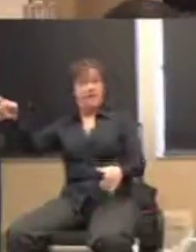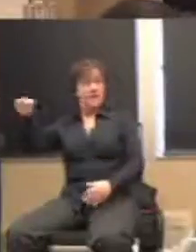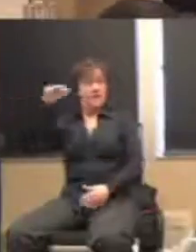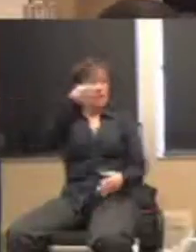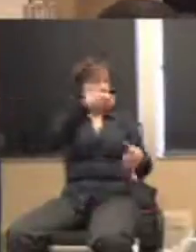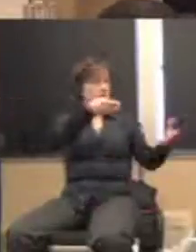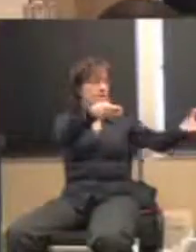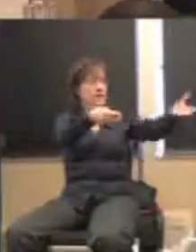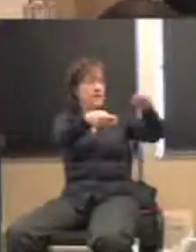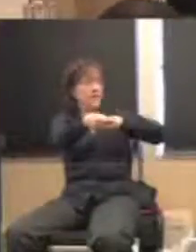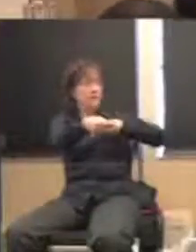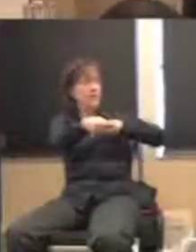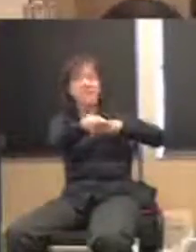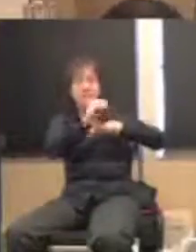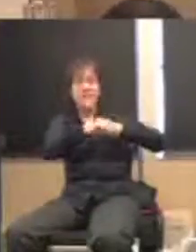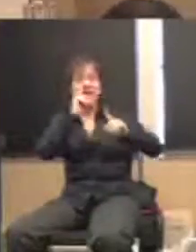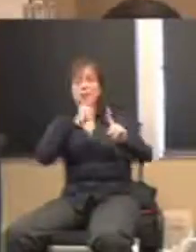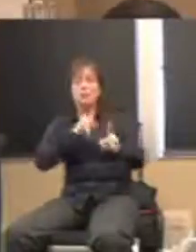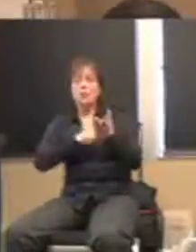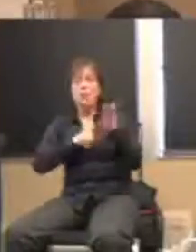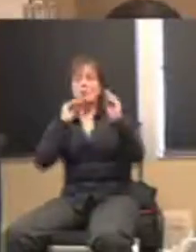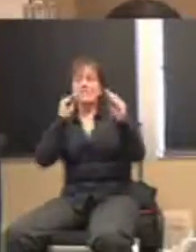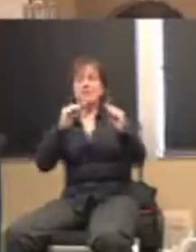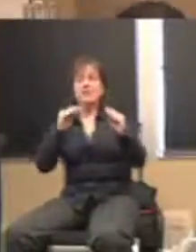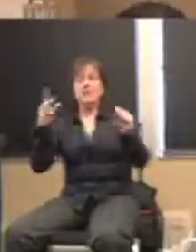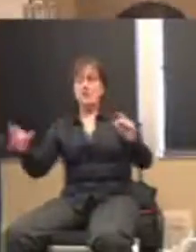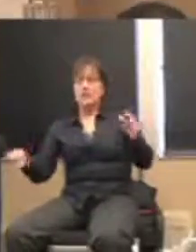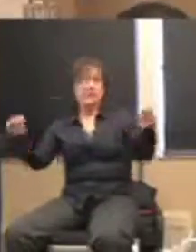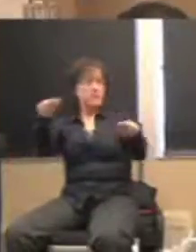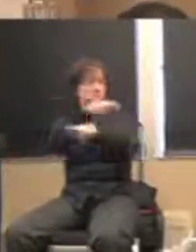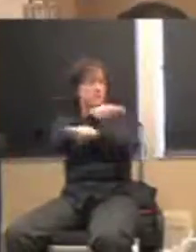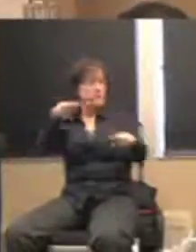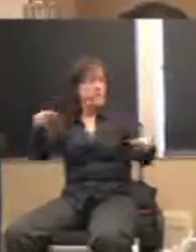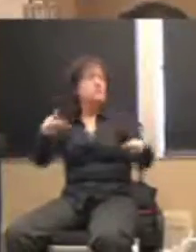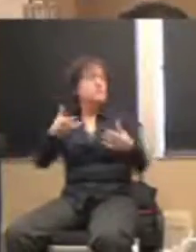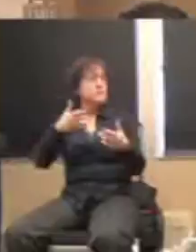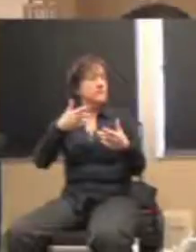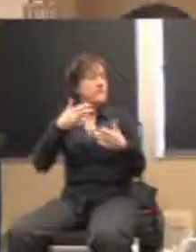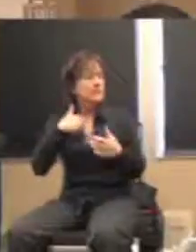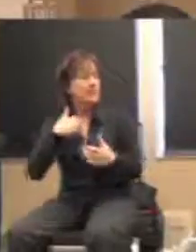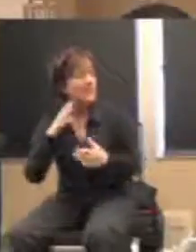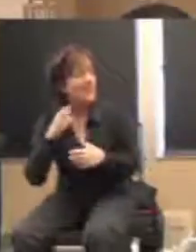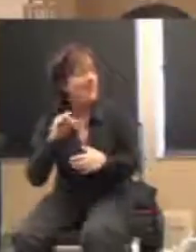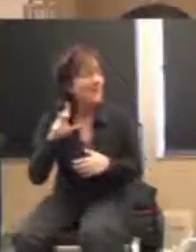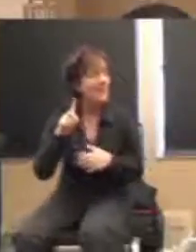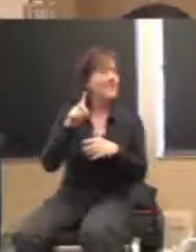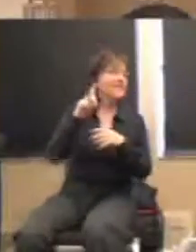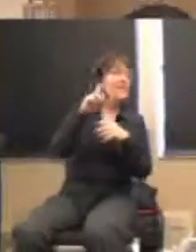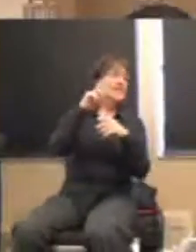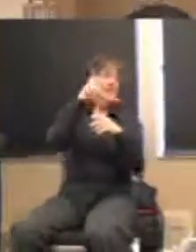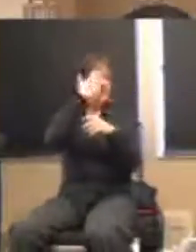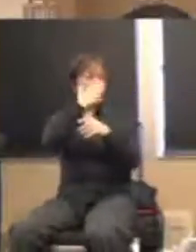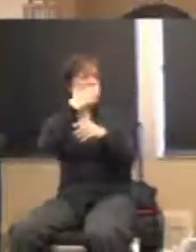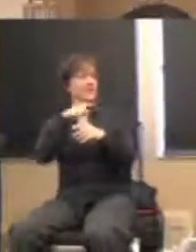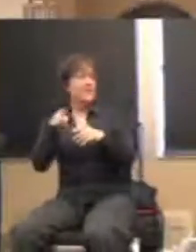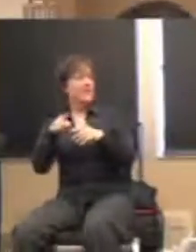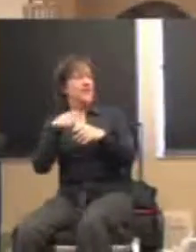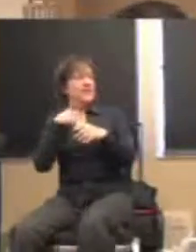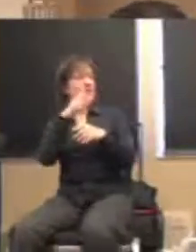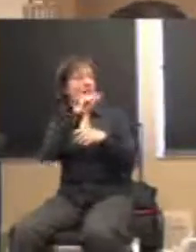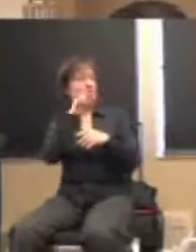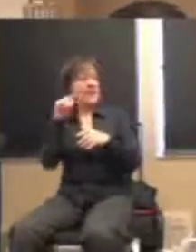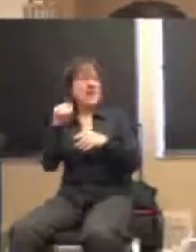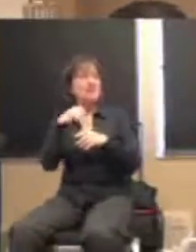in exchange they get the item. So we're going to have the card out in front of them. I'm going to be, if it's M&Ms, I'm going to be